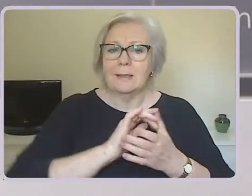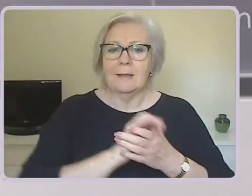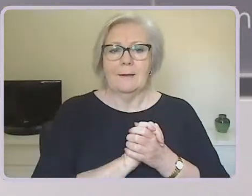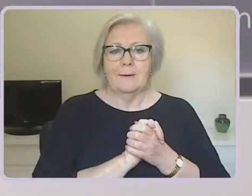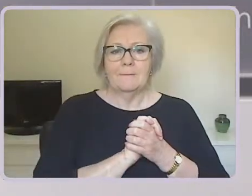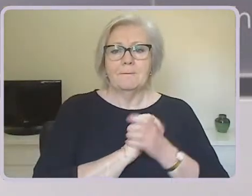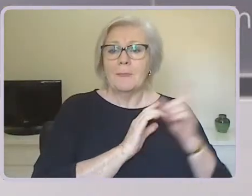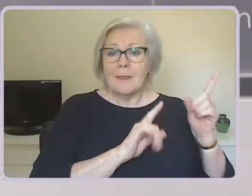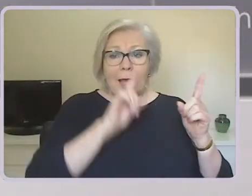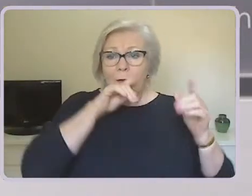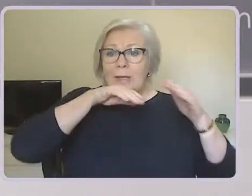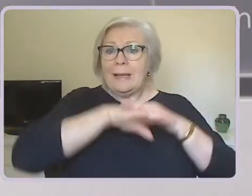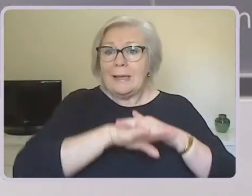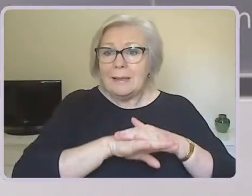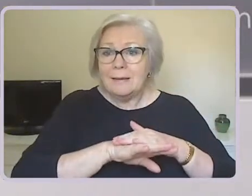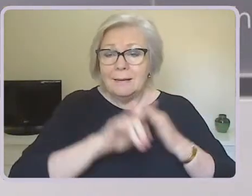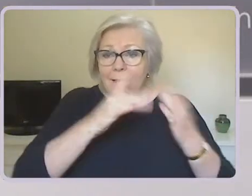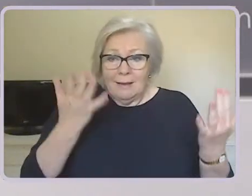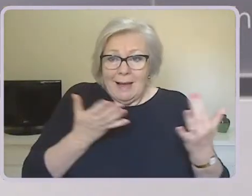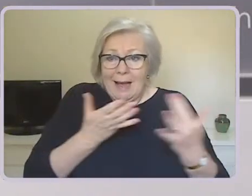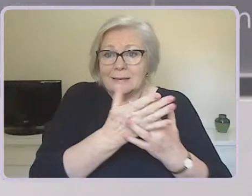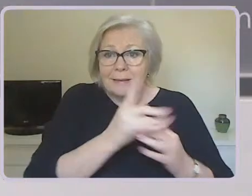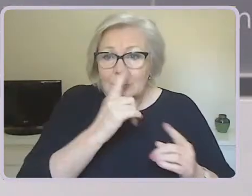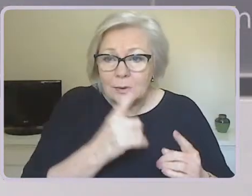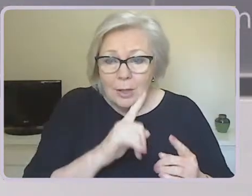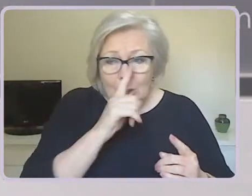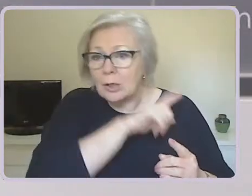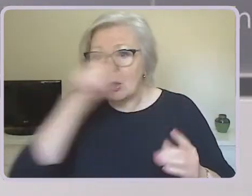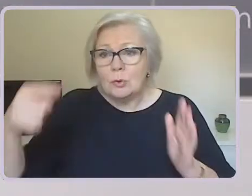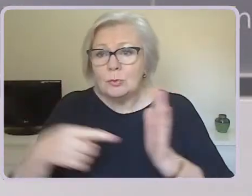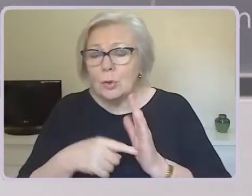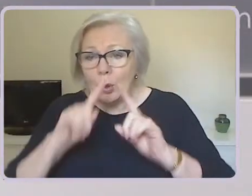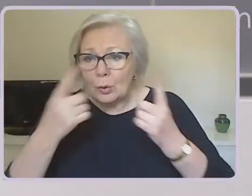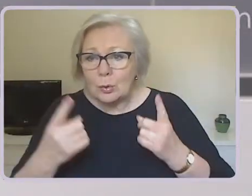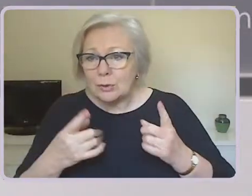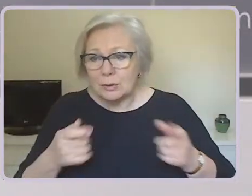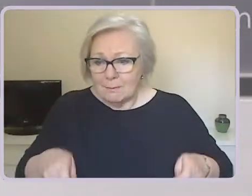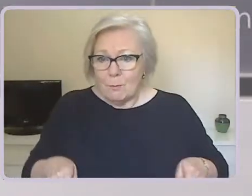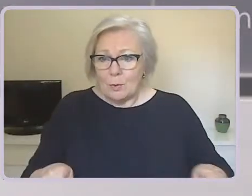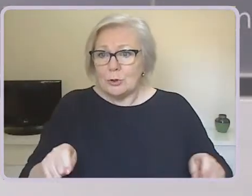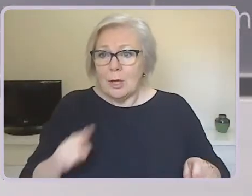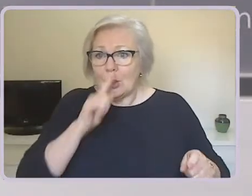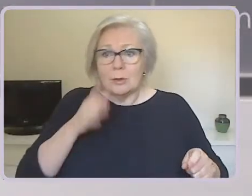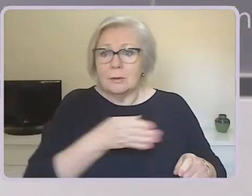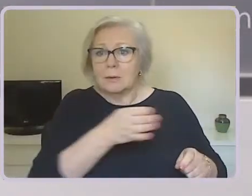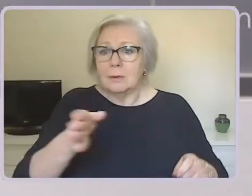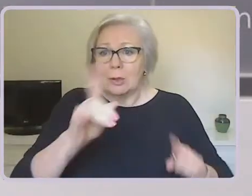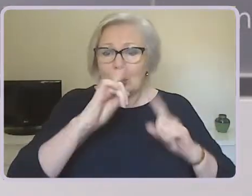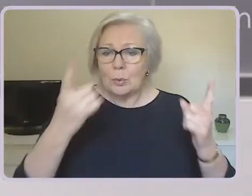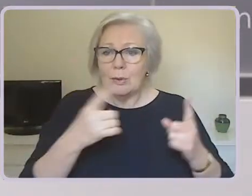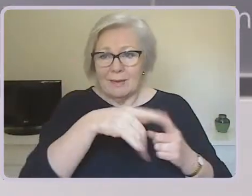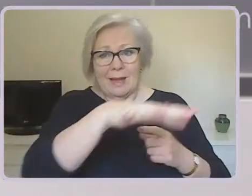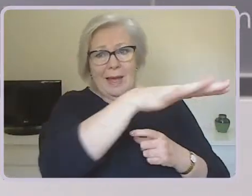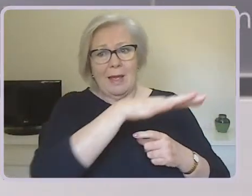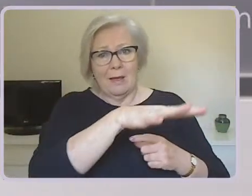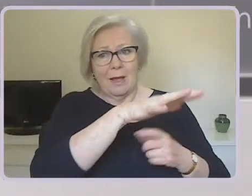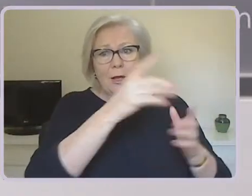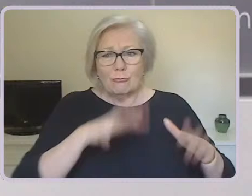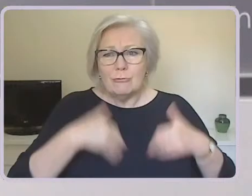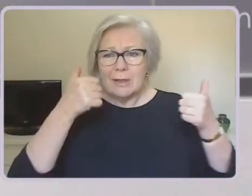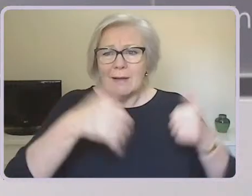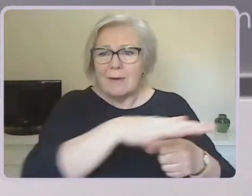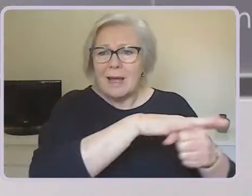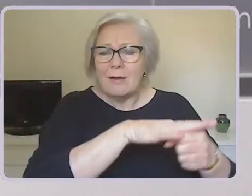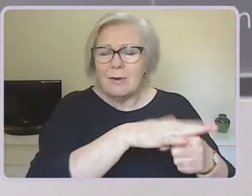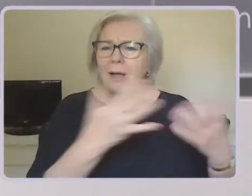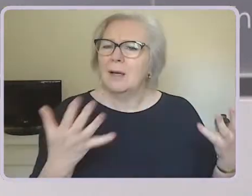then he couldn't use the bathroom because he was in a wheelchair. It wasn't set up for him to use. It was such a simple story, but